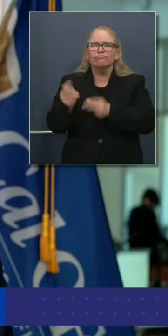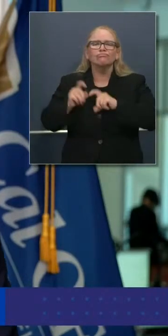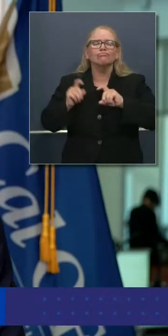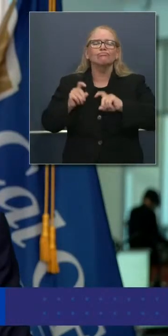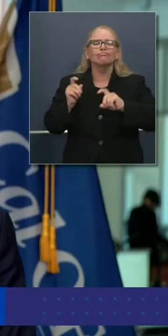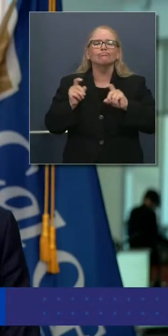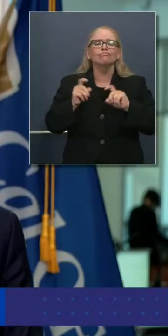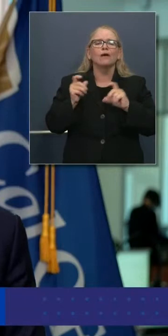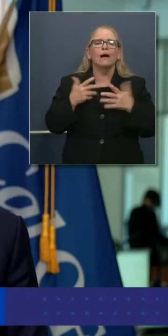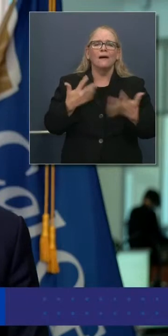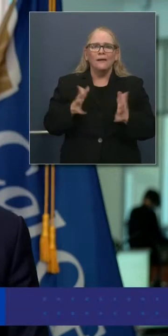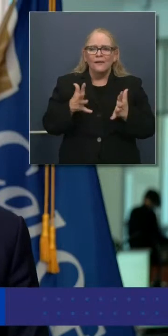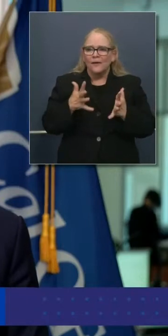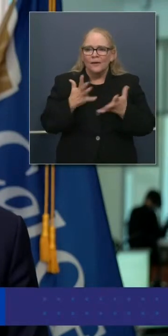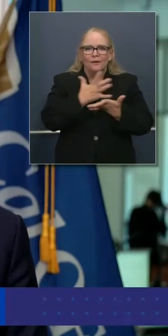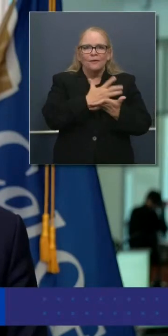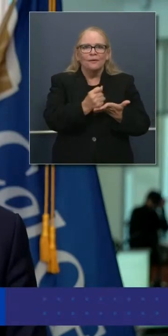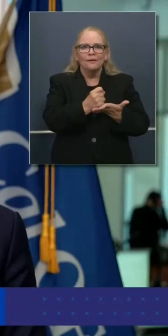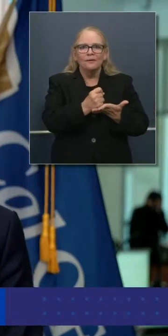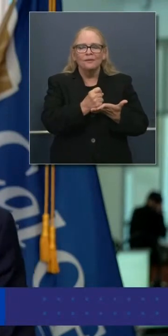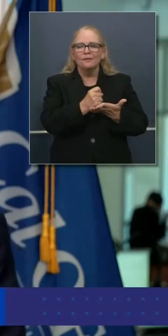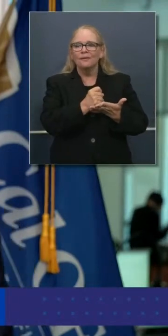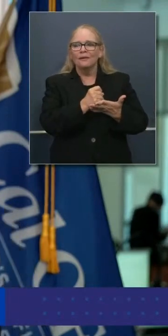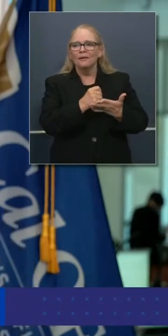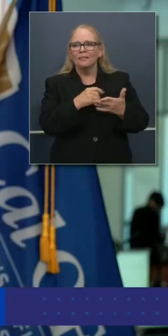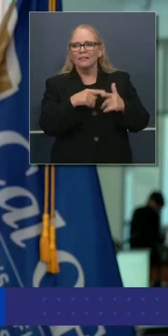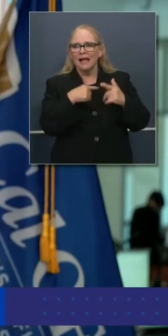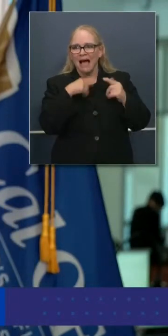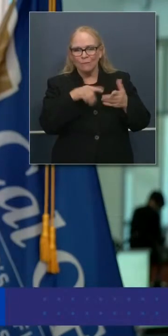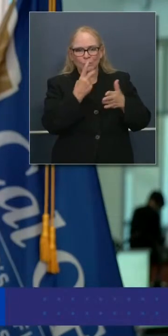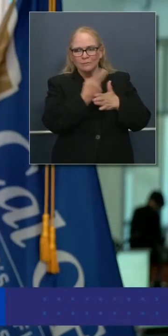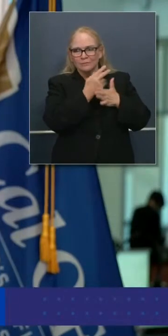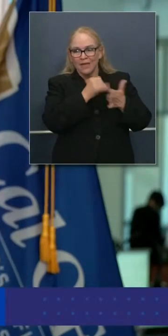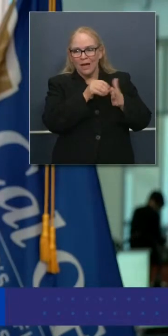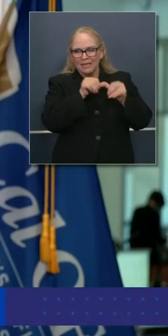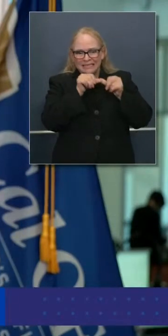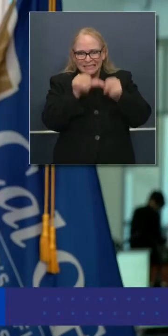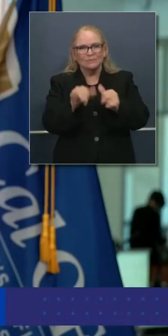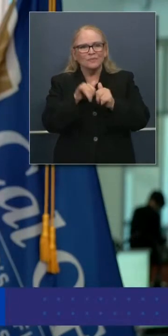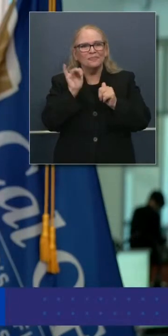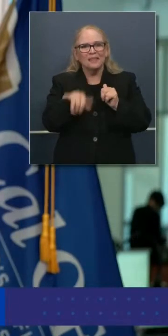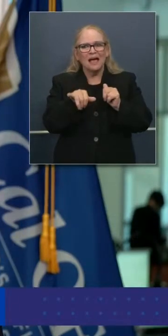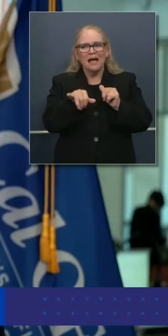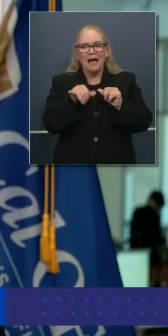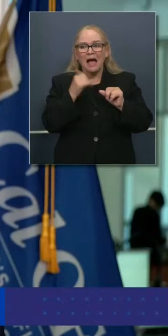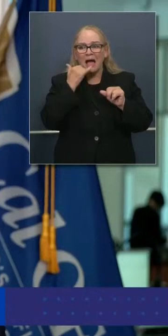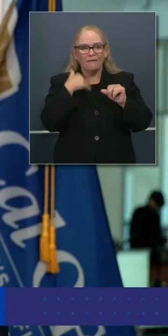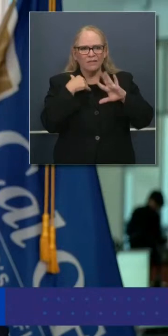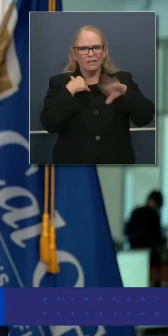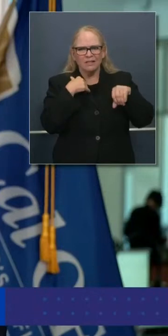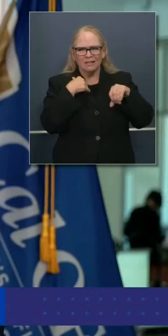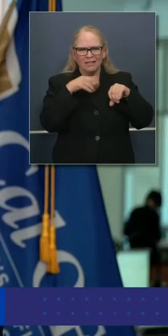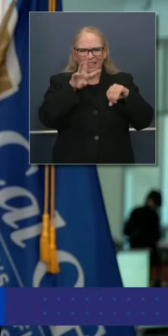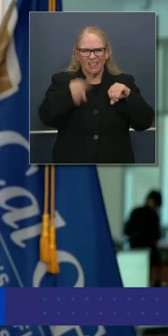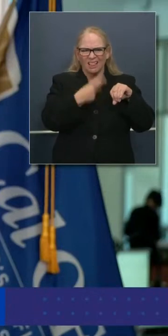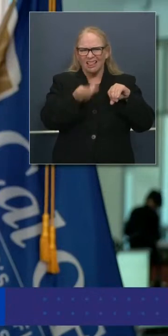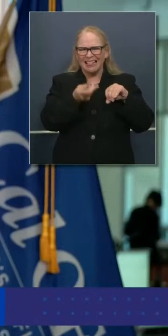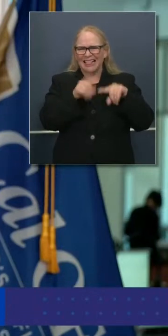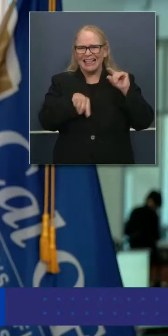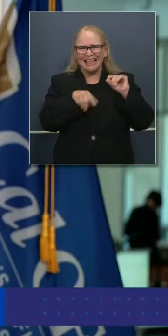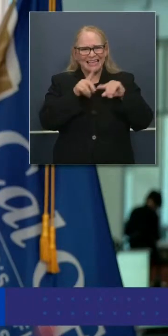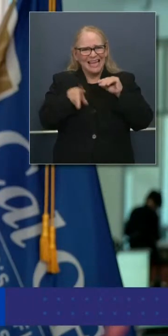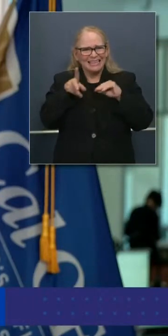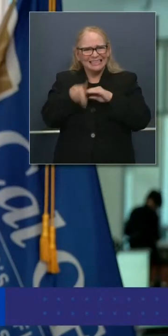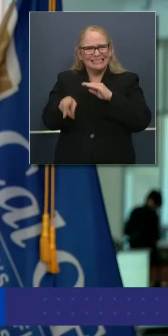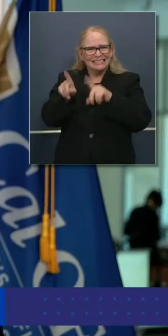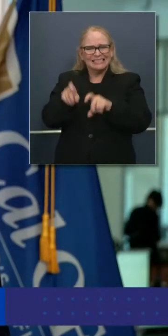see reprioritized into another category as we are finally turning the